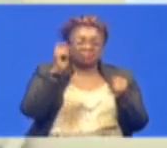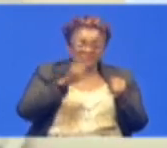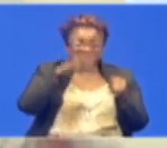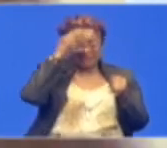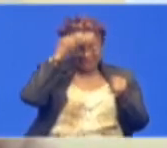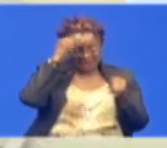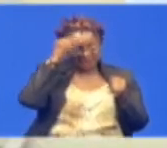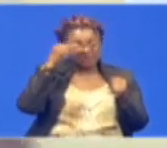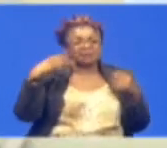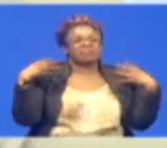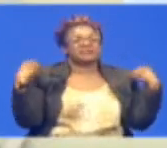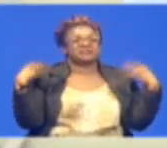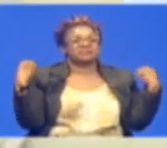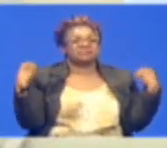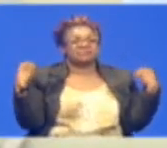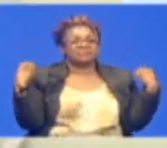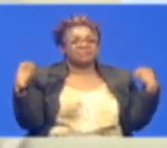you continually